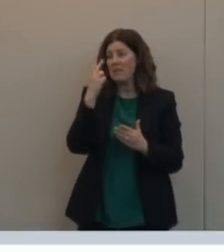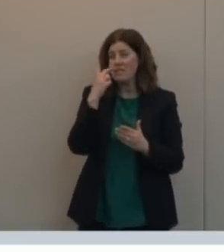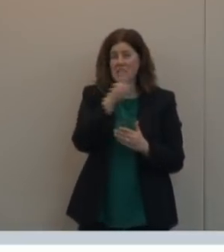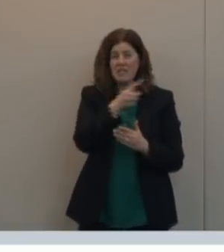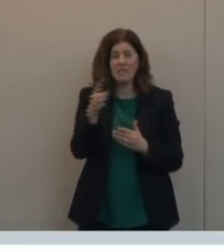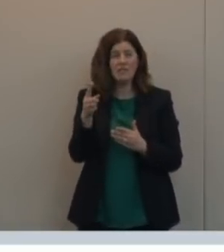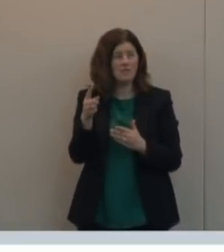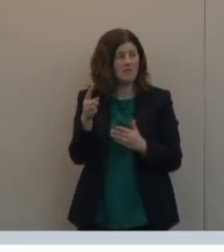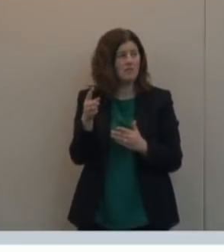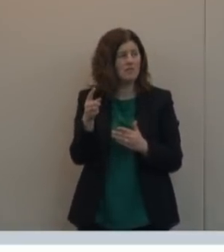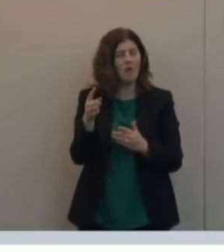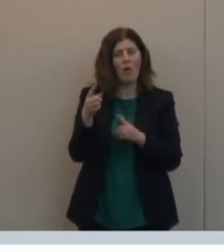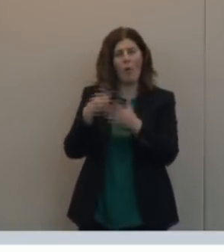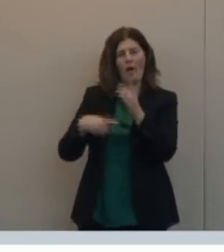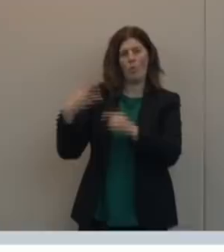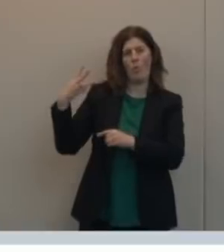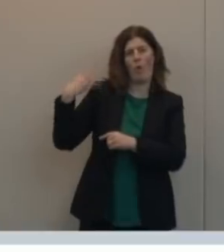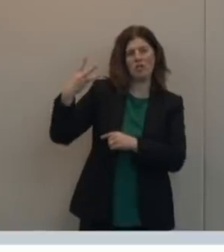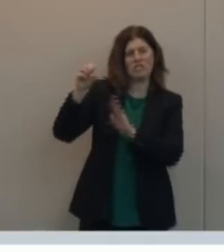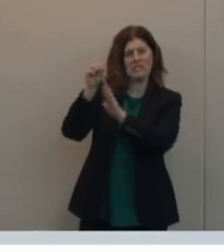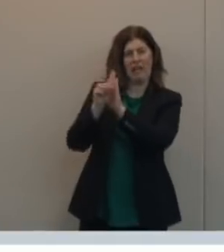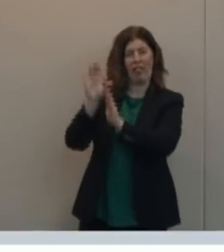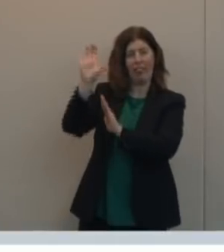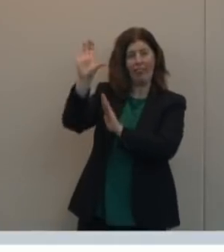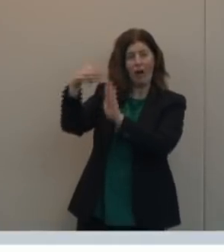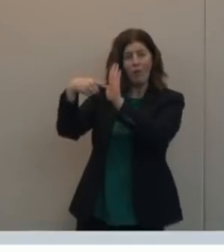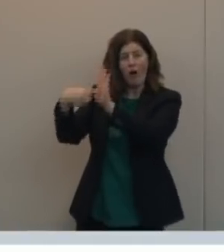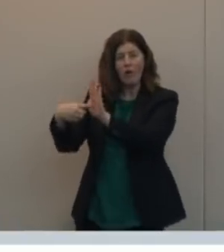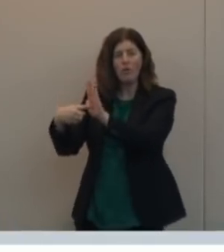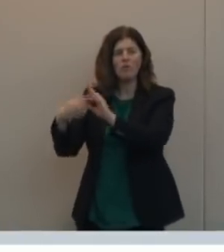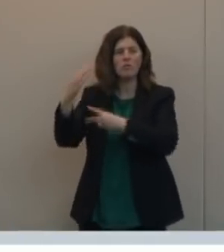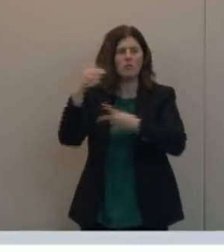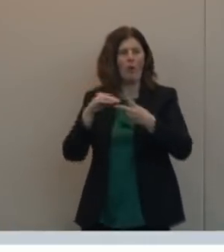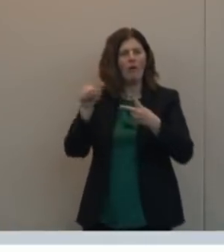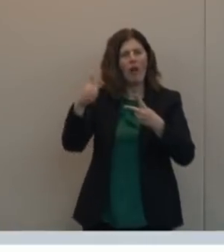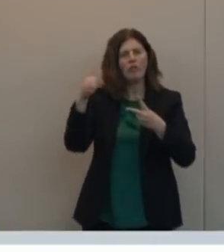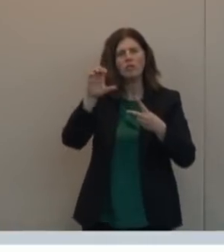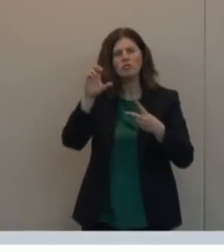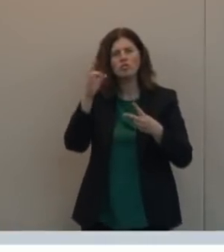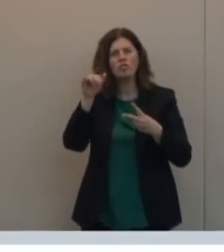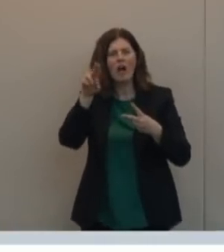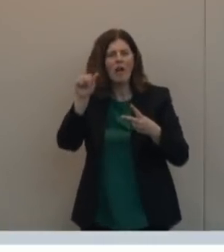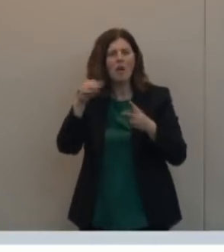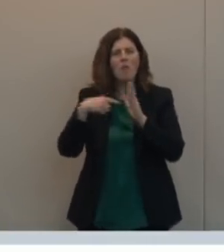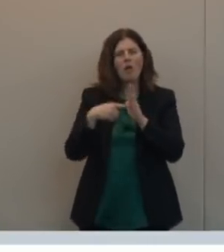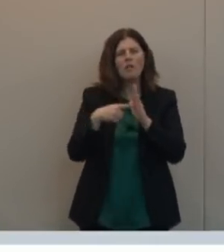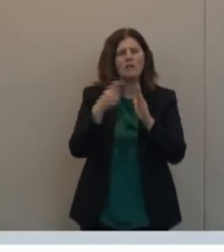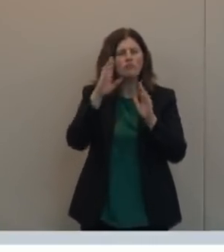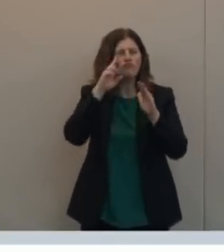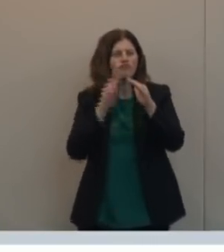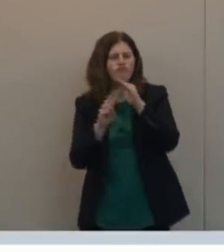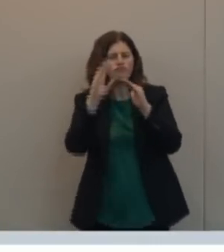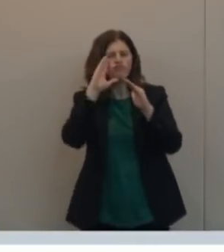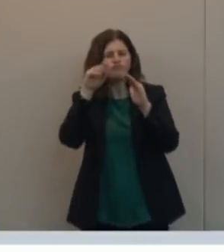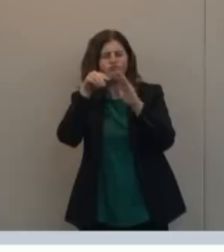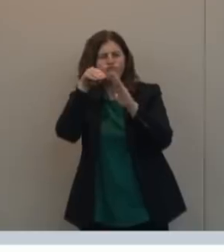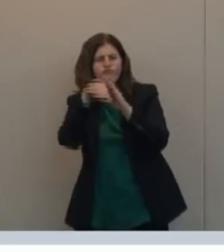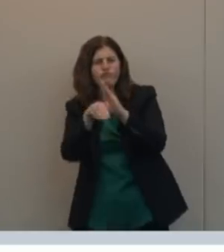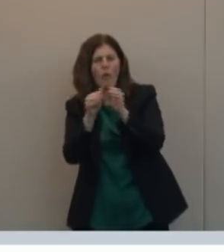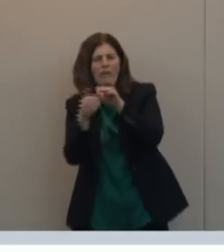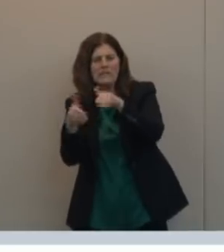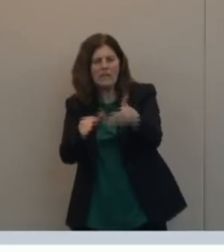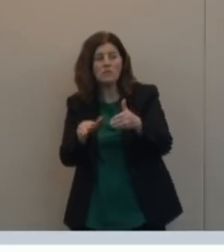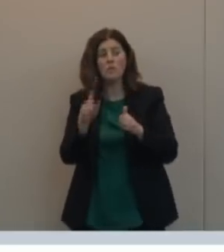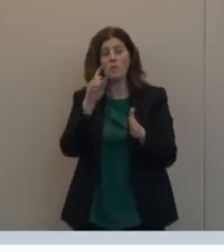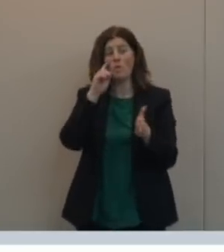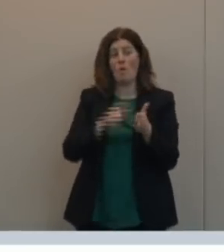it's called the Washington model, or IHME model. That's predicting a slight decrease in deaths. You can see that